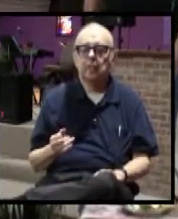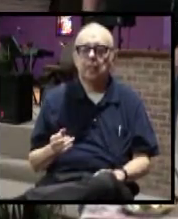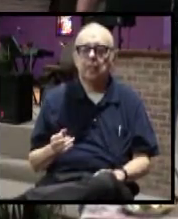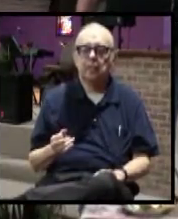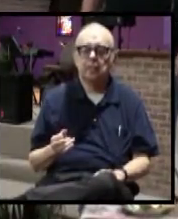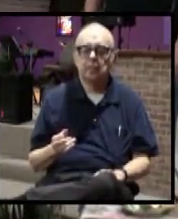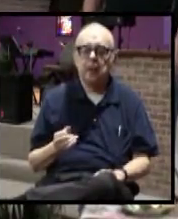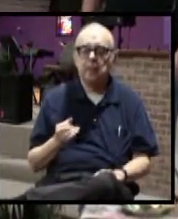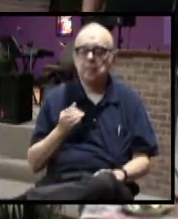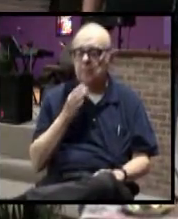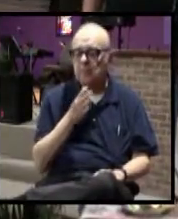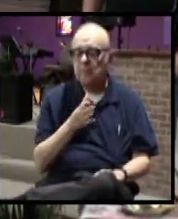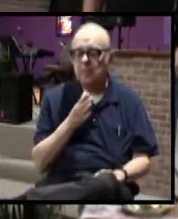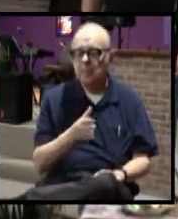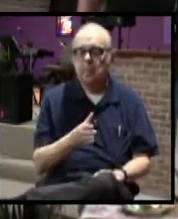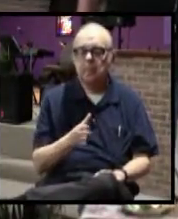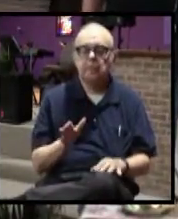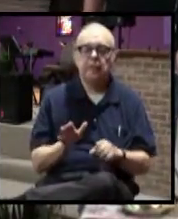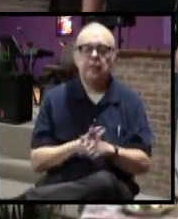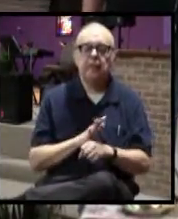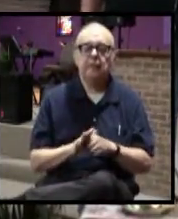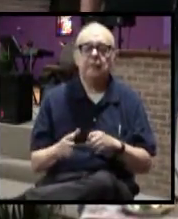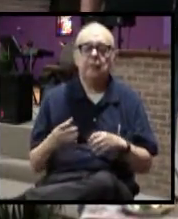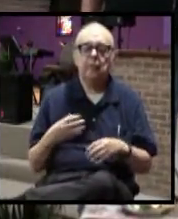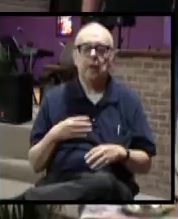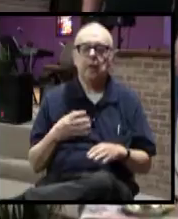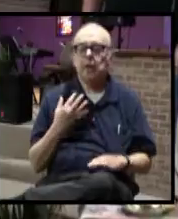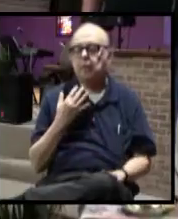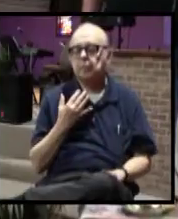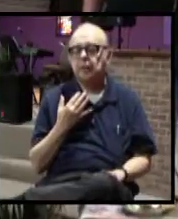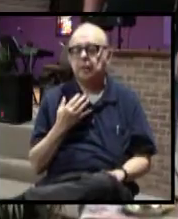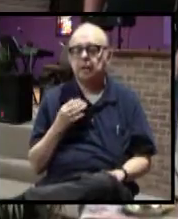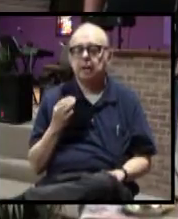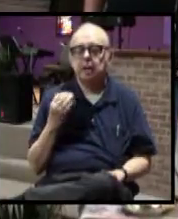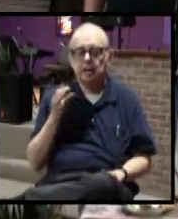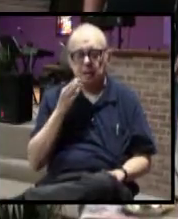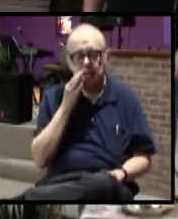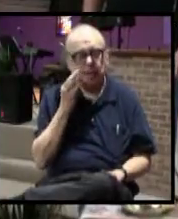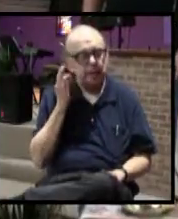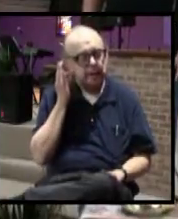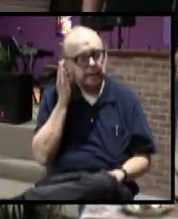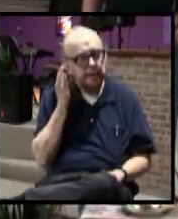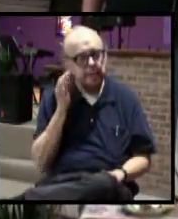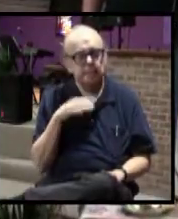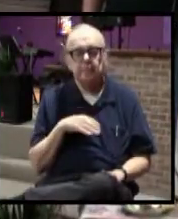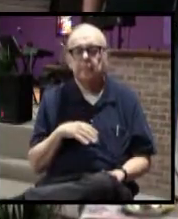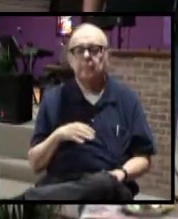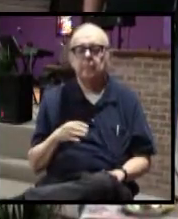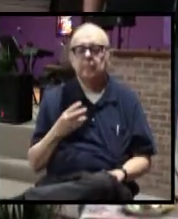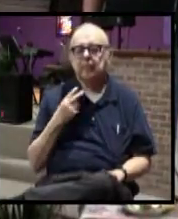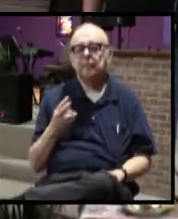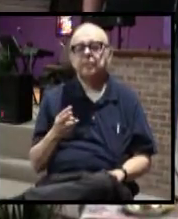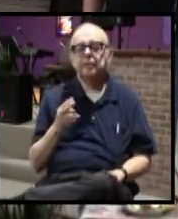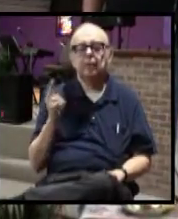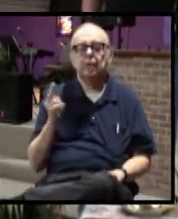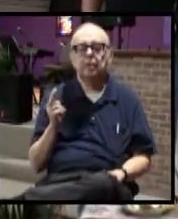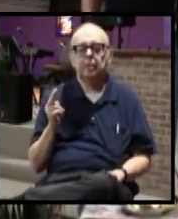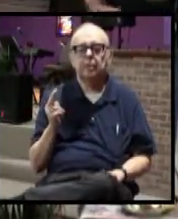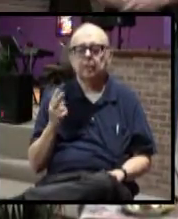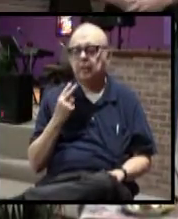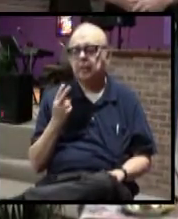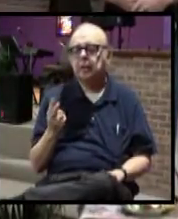because my grandmother was a full-blooded Cherokee Indian. And if you look at some of my uncles,